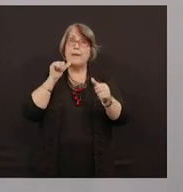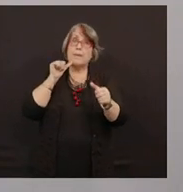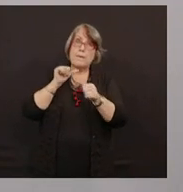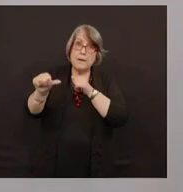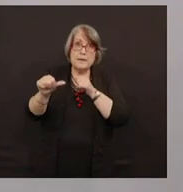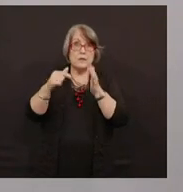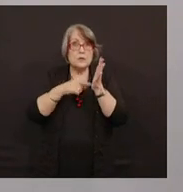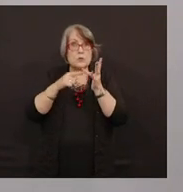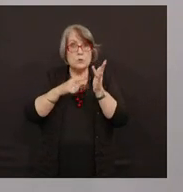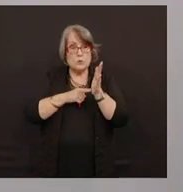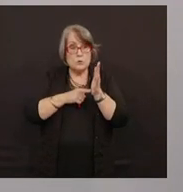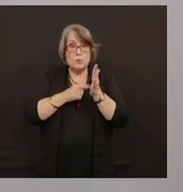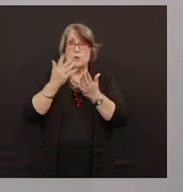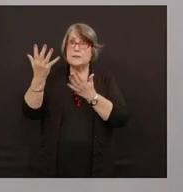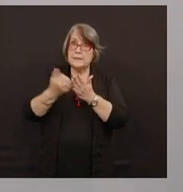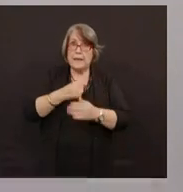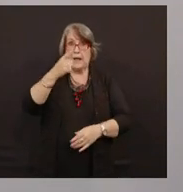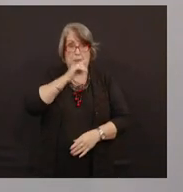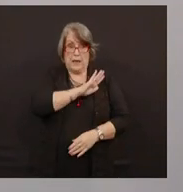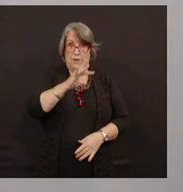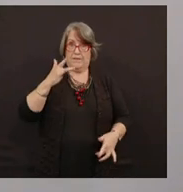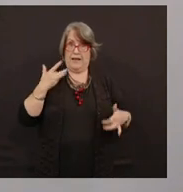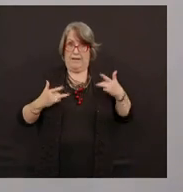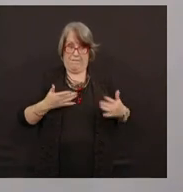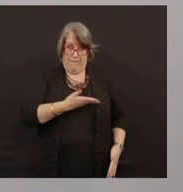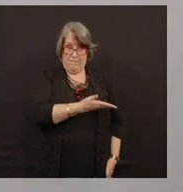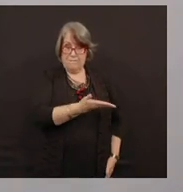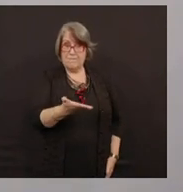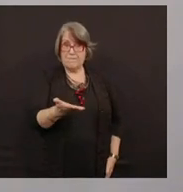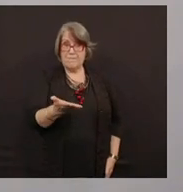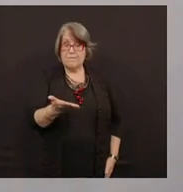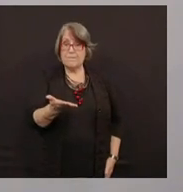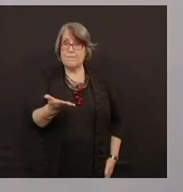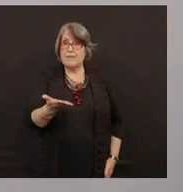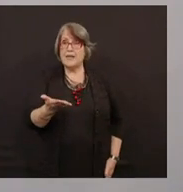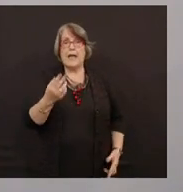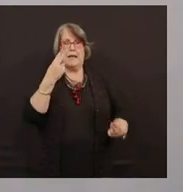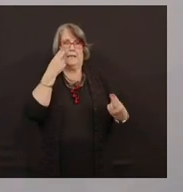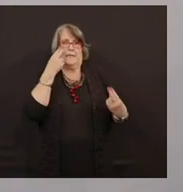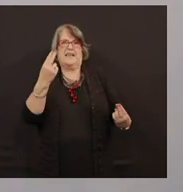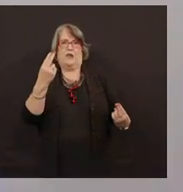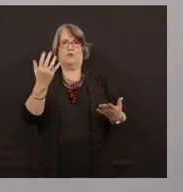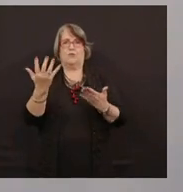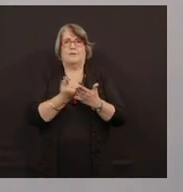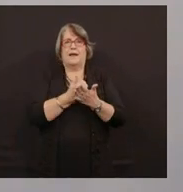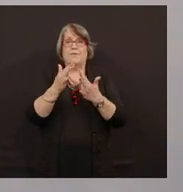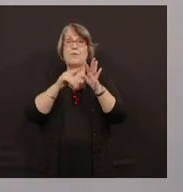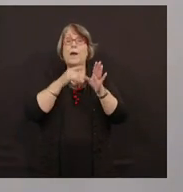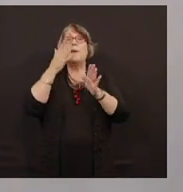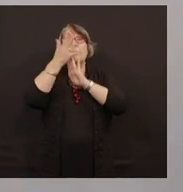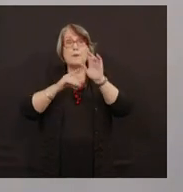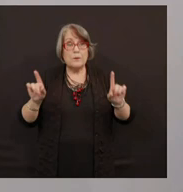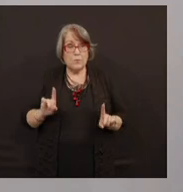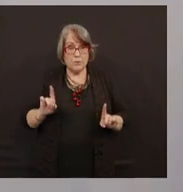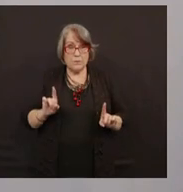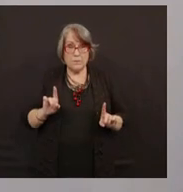tool we have to adequately safeguard people living with disability is natural safeguards. And by that, what we